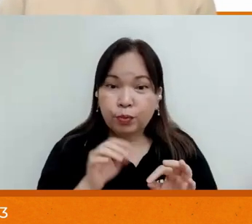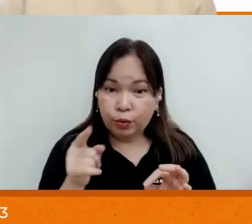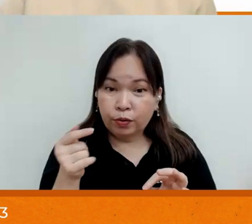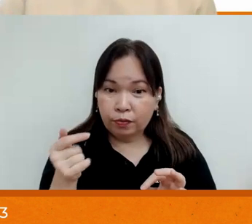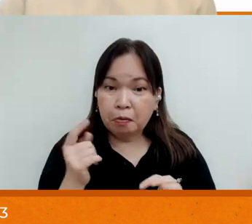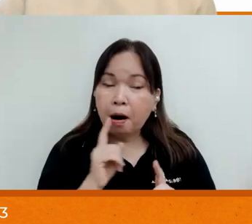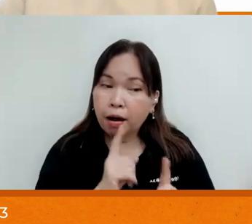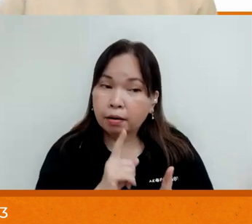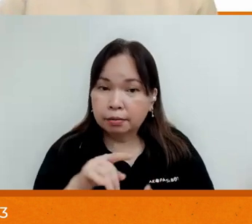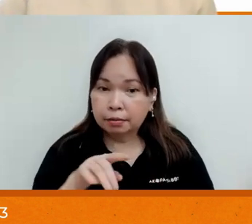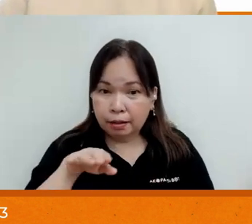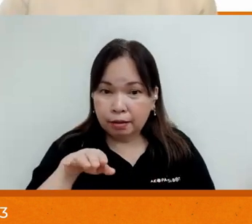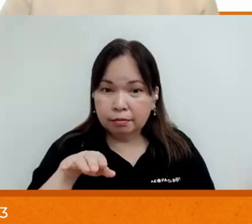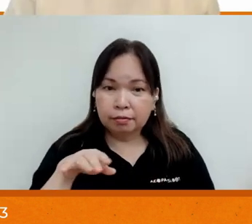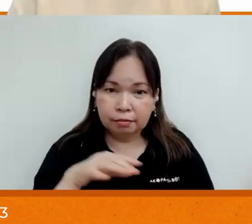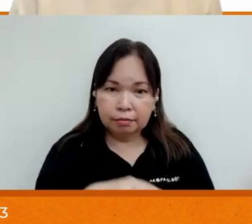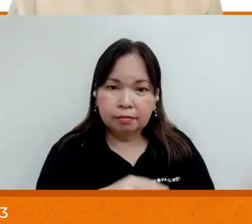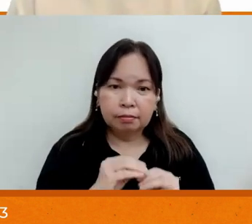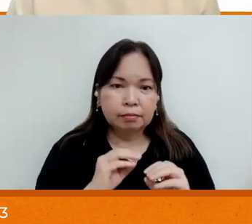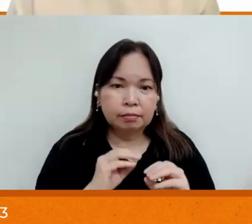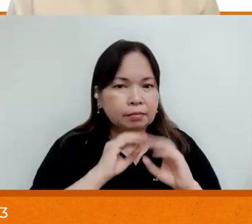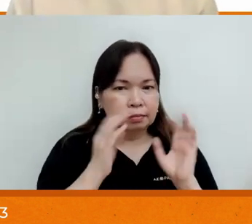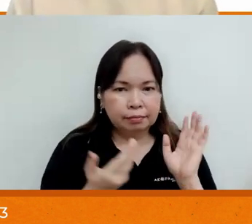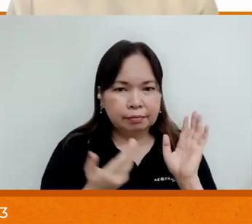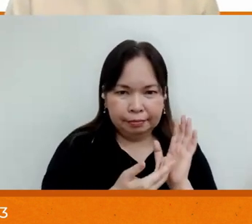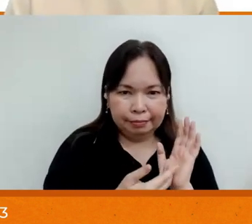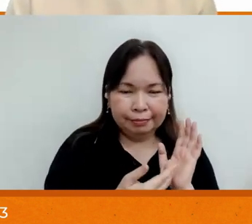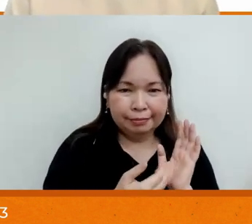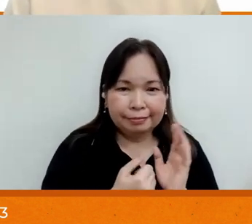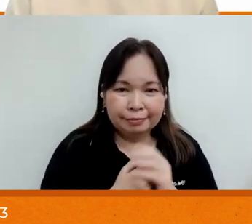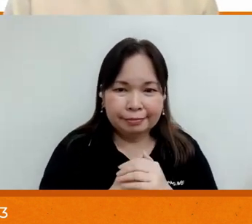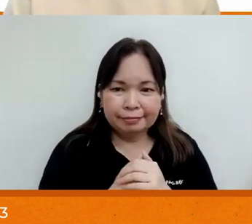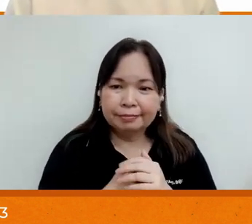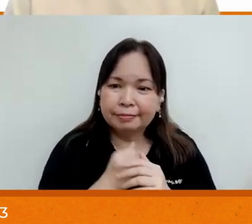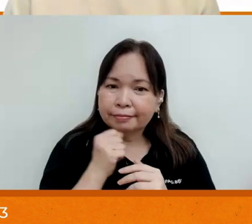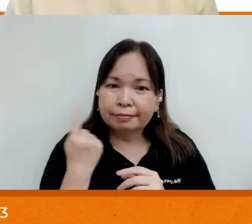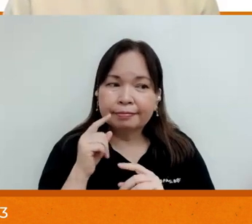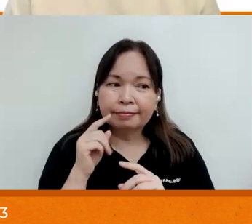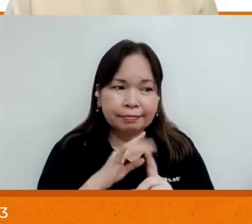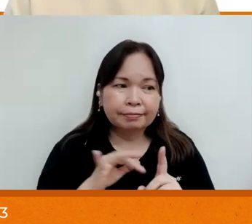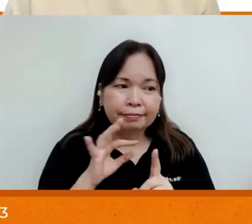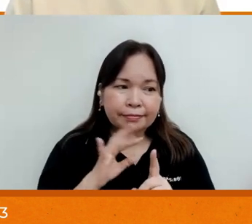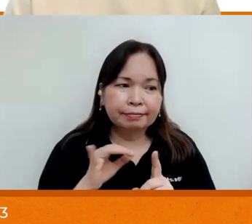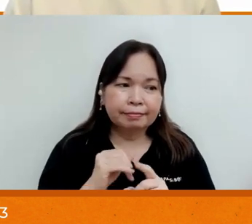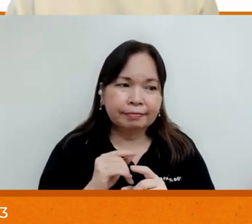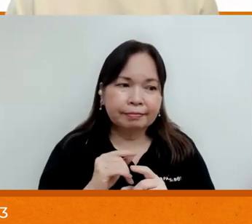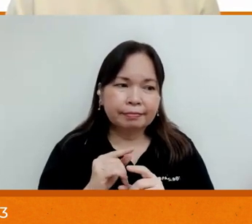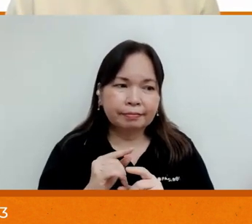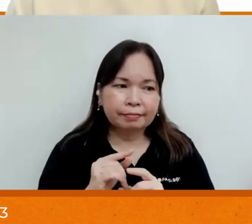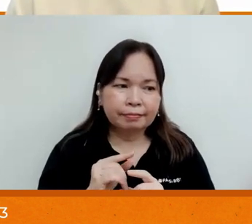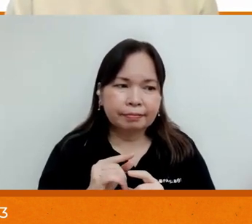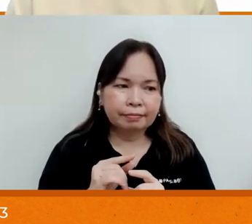up. So you have more concrete evidence also na parang this is not just observation, but there's data that's